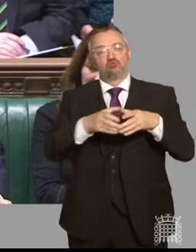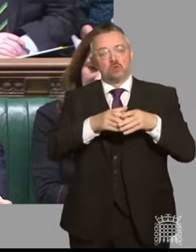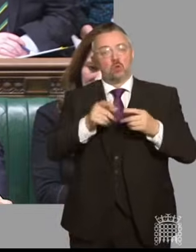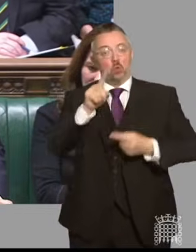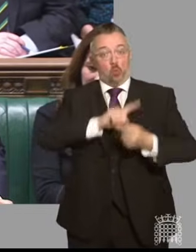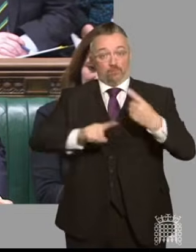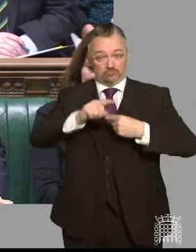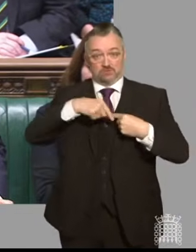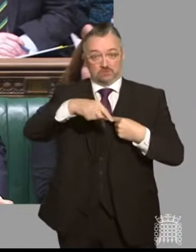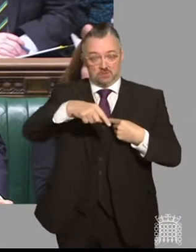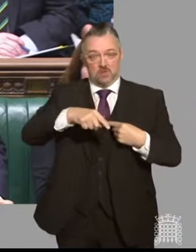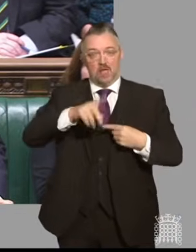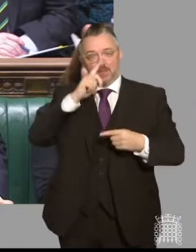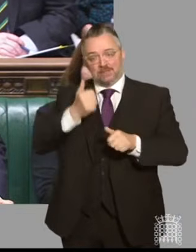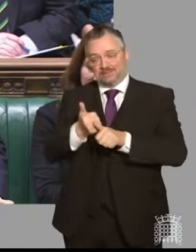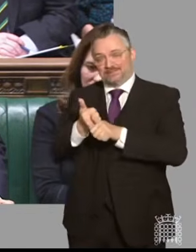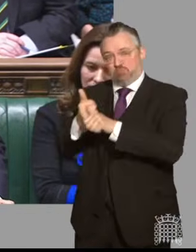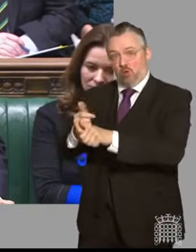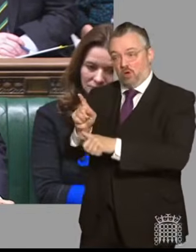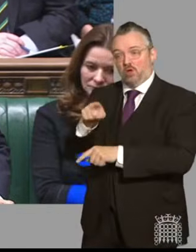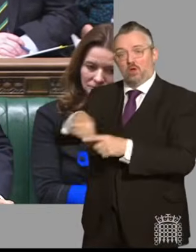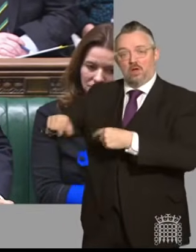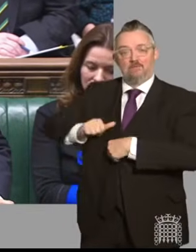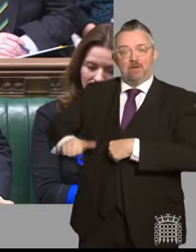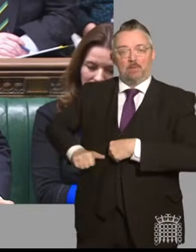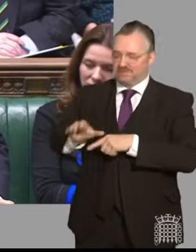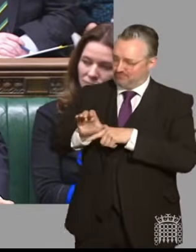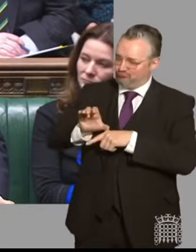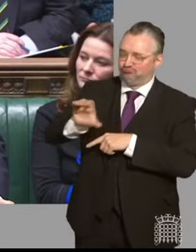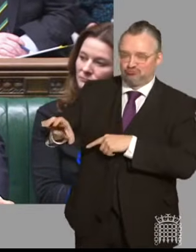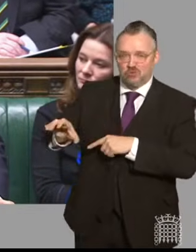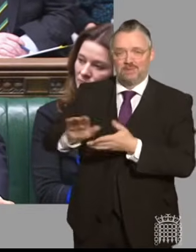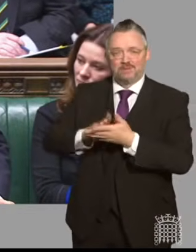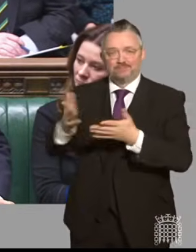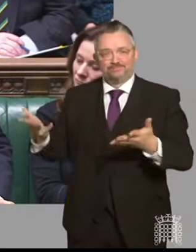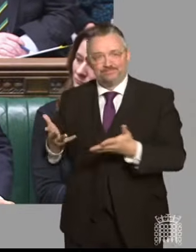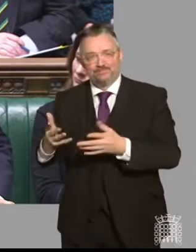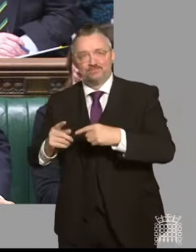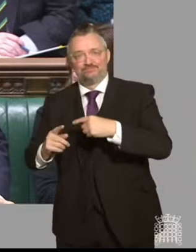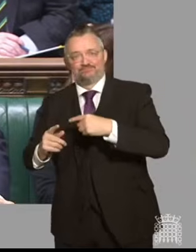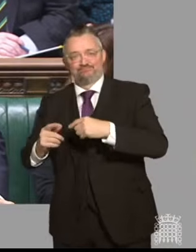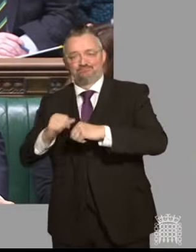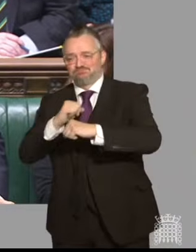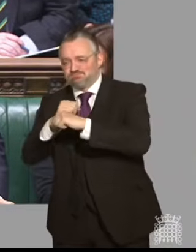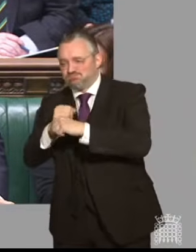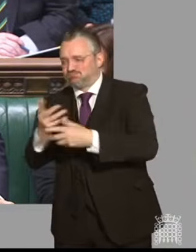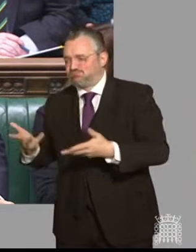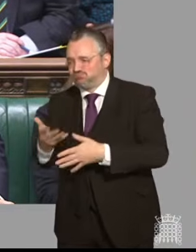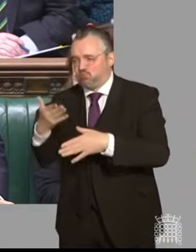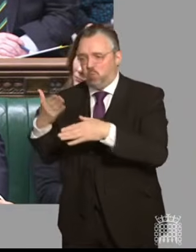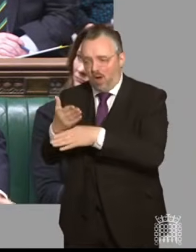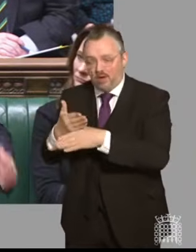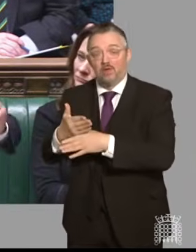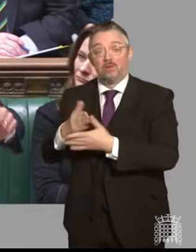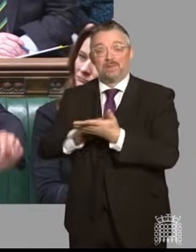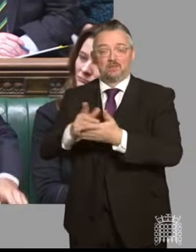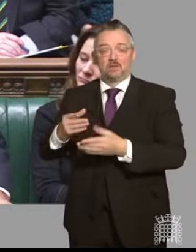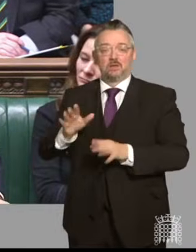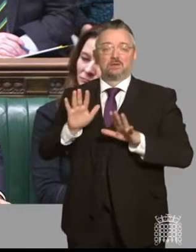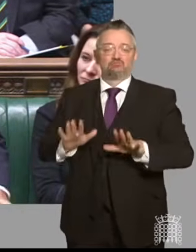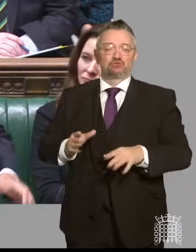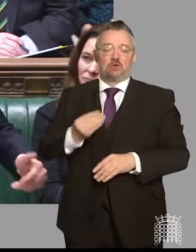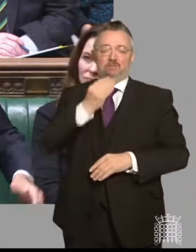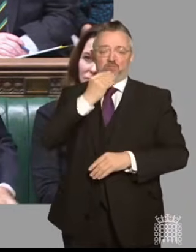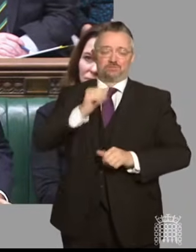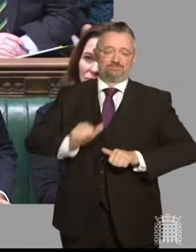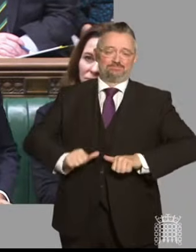enhancing their productivity to produce great British food, all of that, as he knows, and including our green and pleasant land, we put at risk by the party